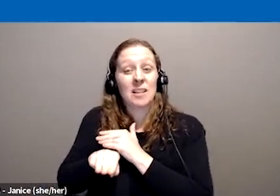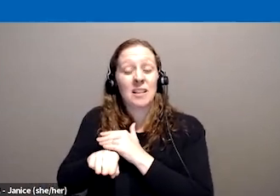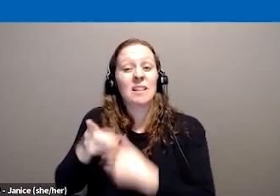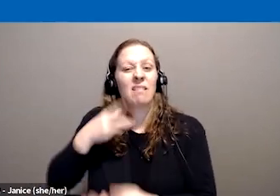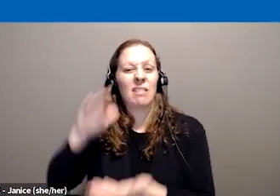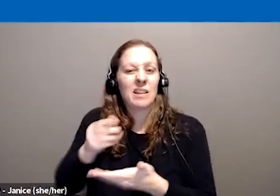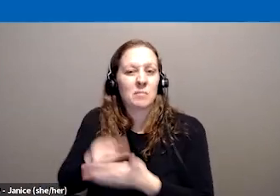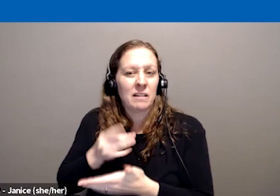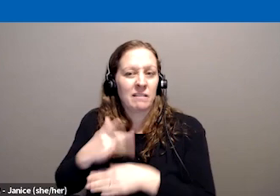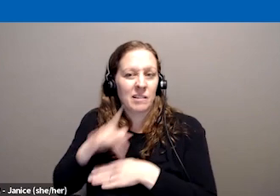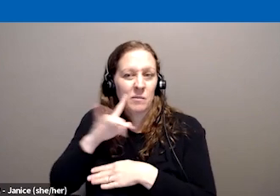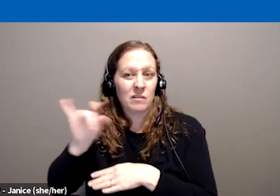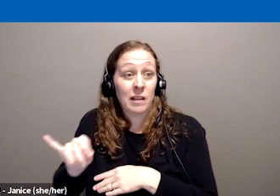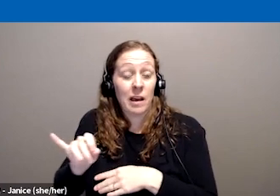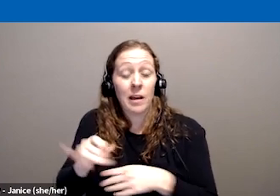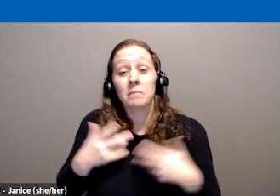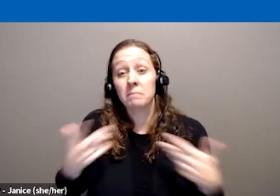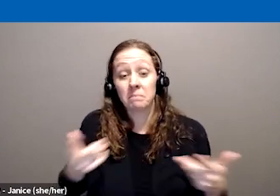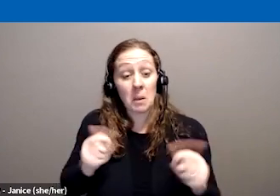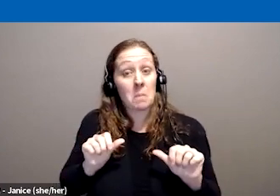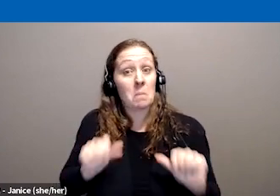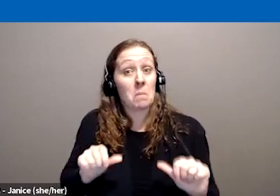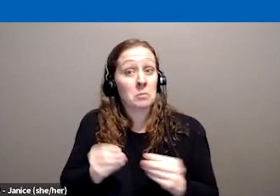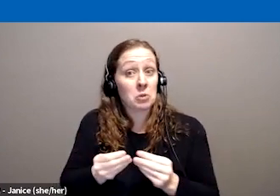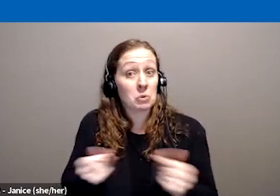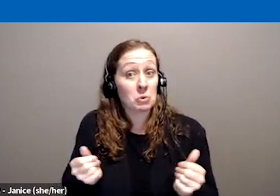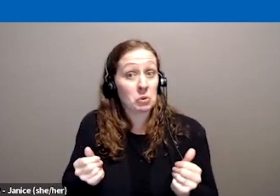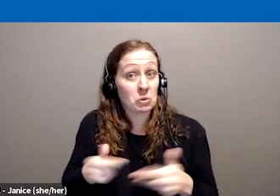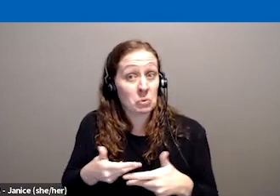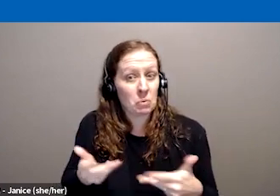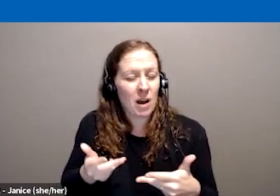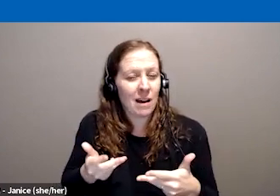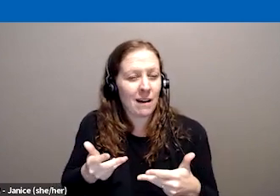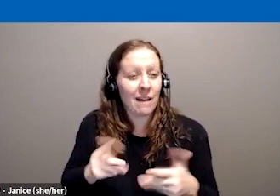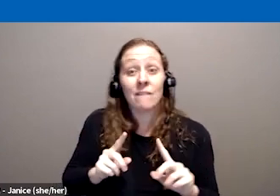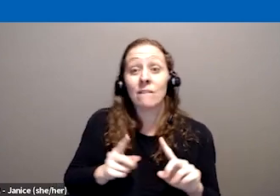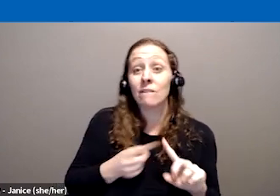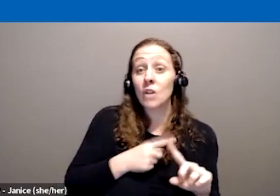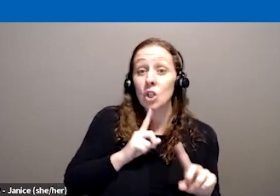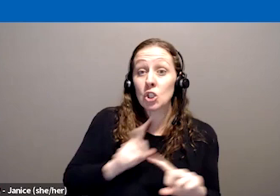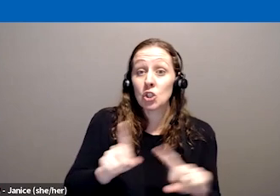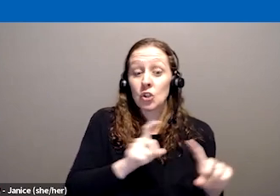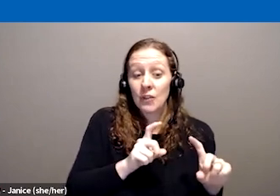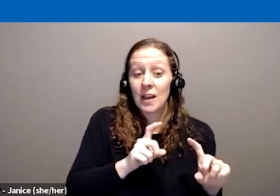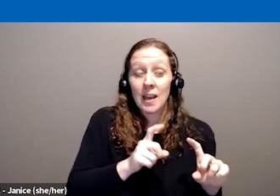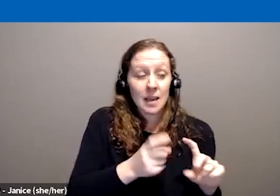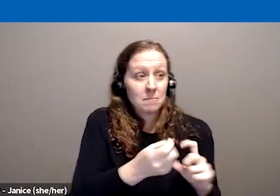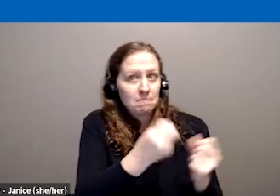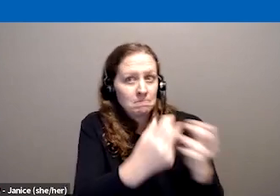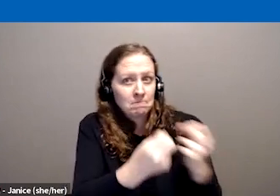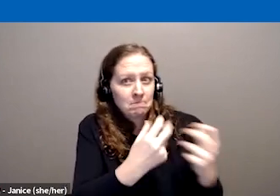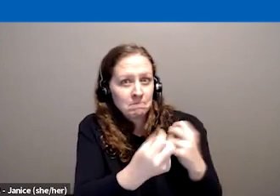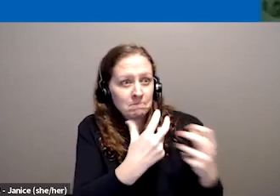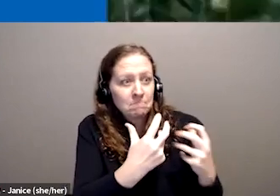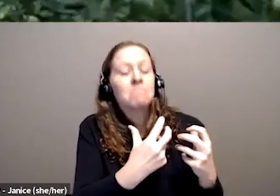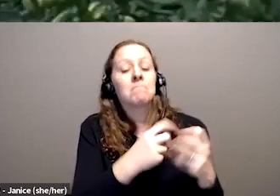What are some potential solutions? Here are the main ones we heard in the first round of a survey of diverse stakeholders.